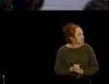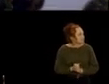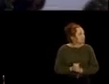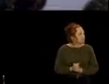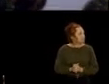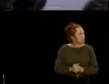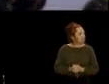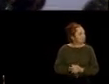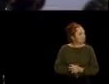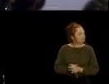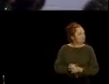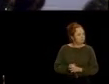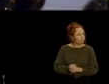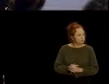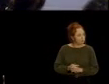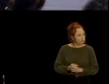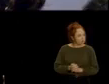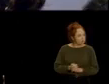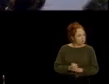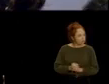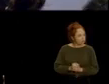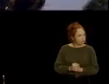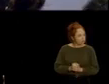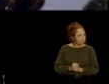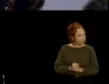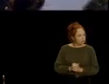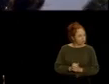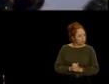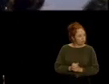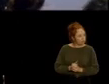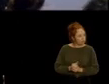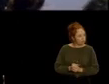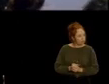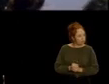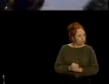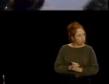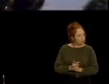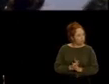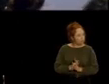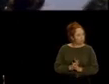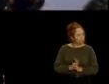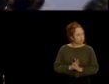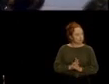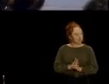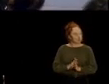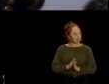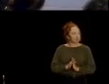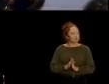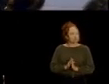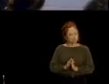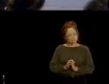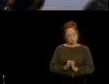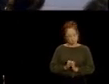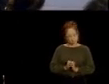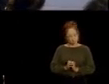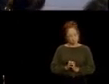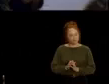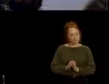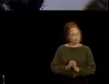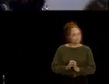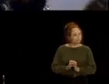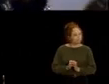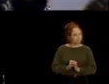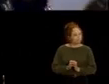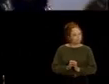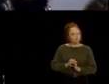and I've been bullied for most of high school and some of college. And